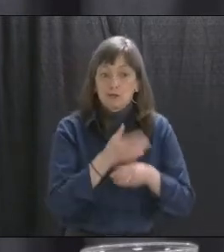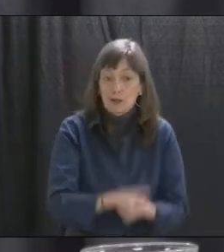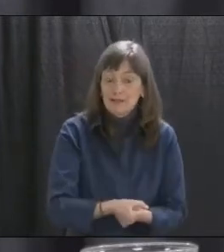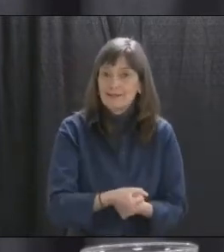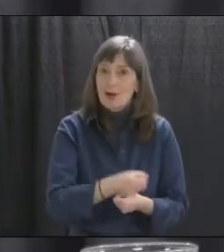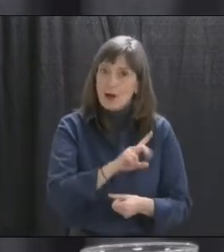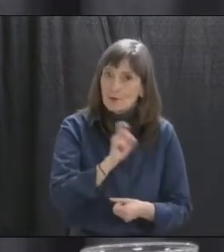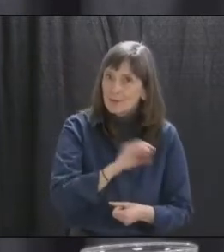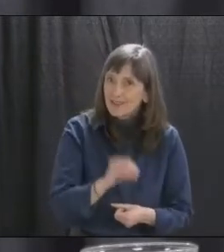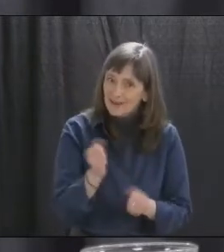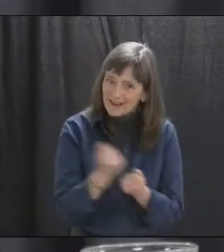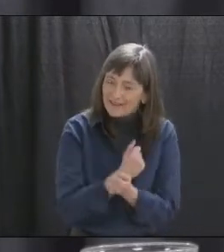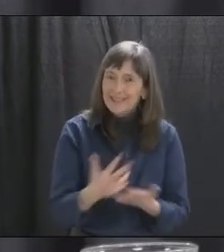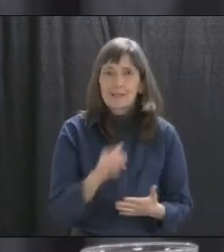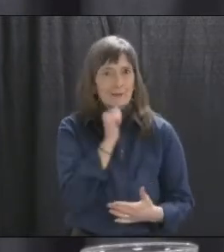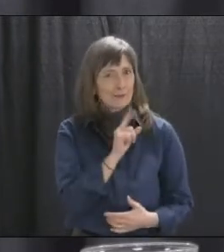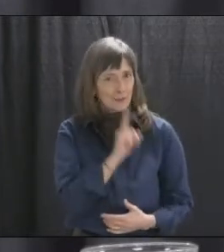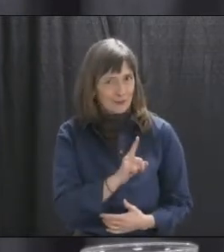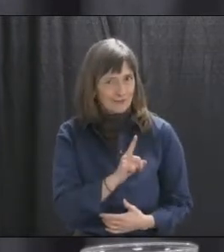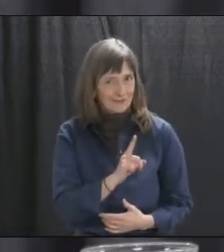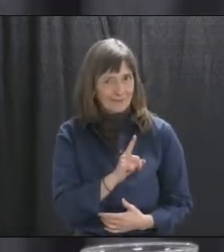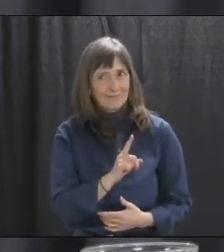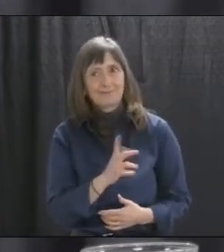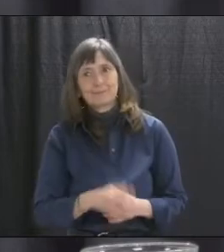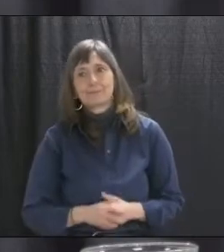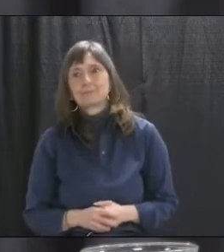forward at the moment, and this is just the first.